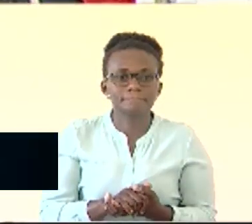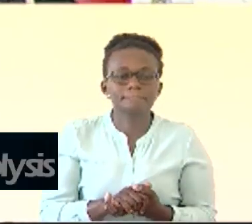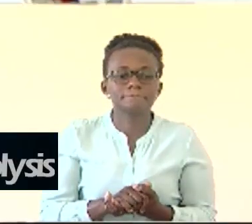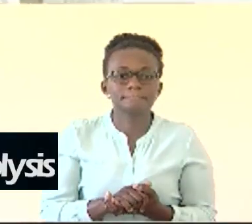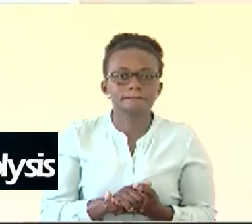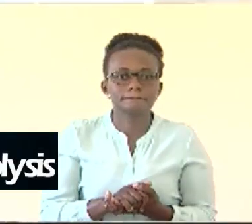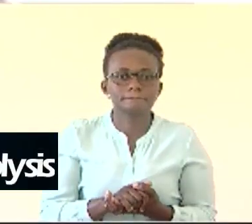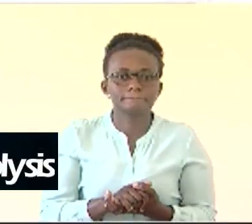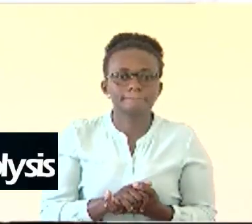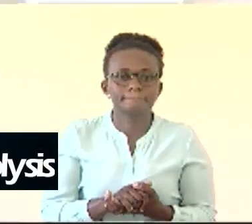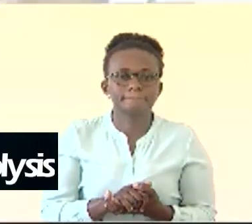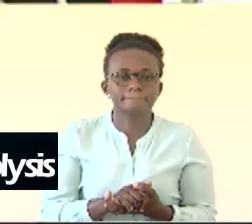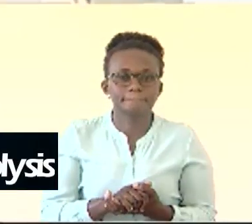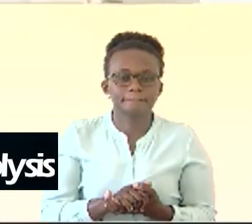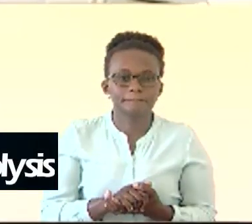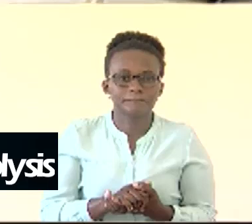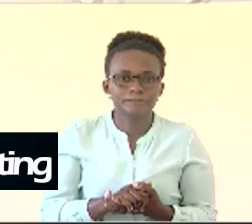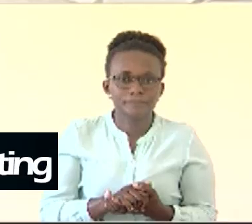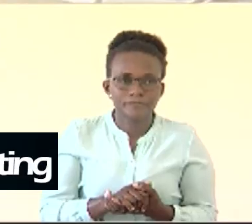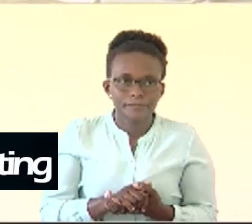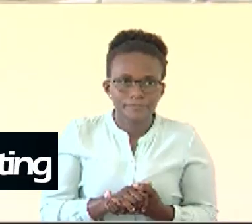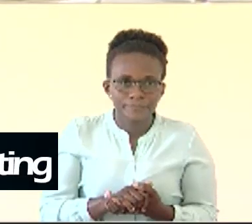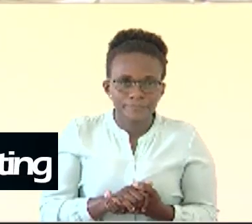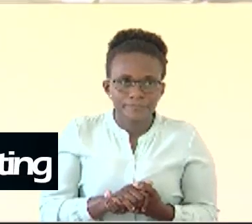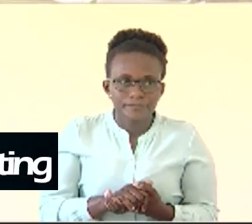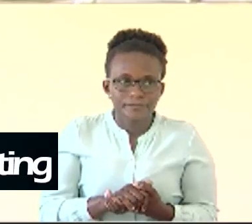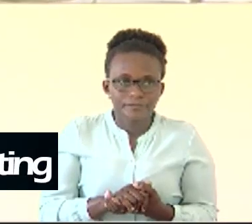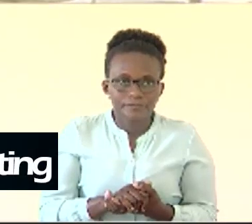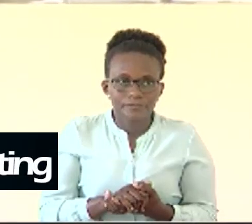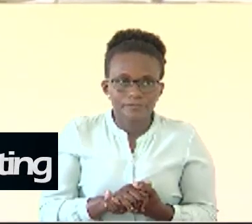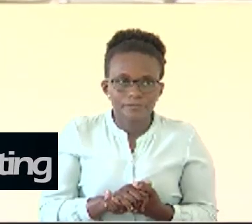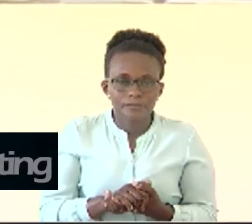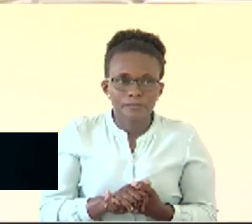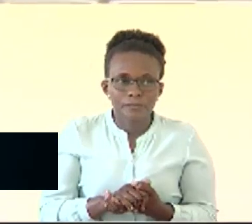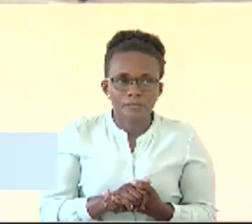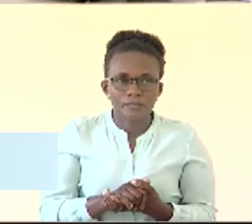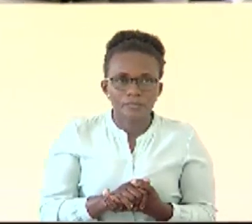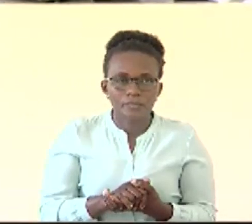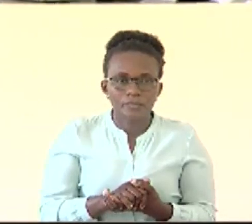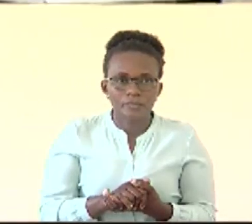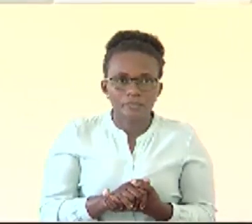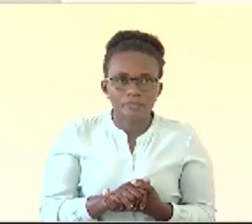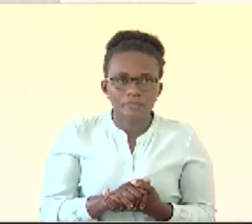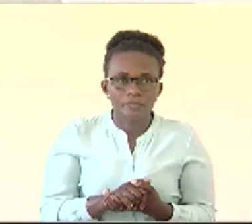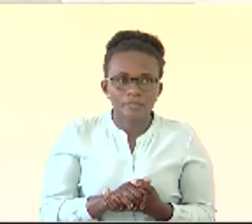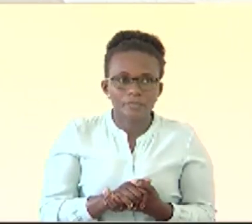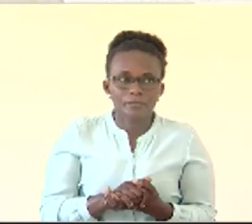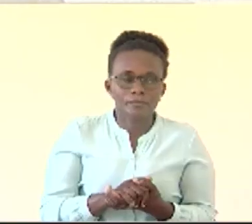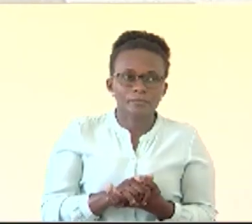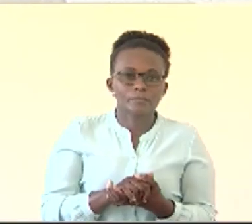this. I don't need this anymore. So let us now this is potassium